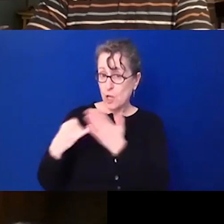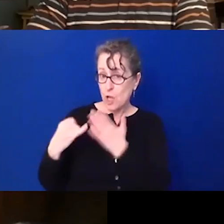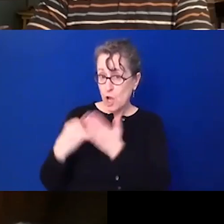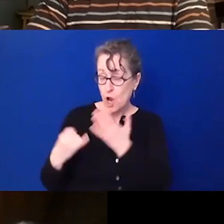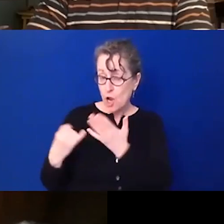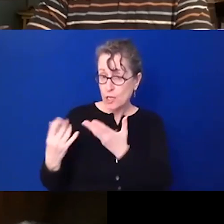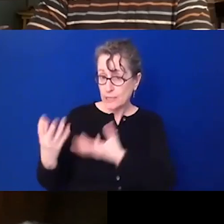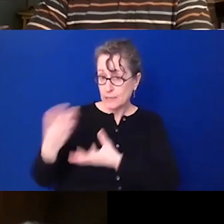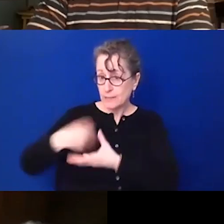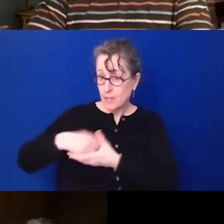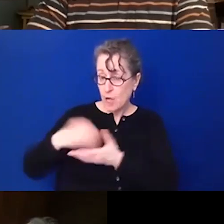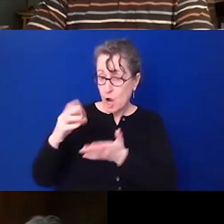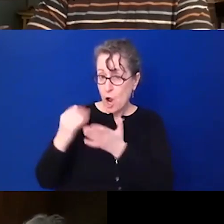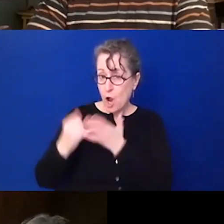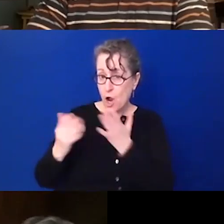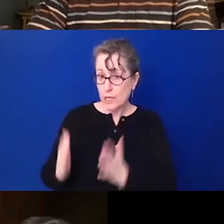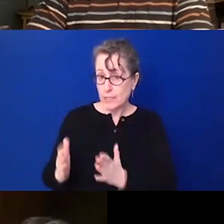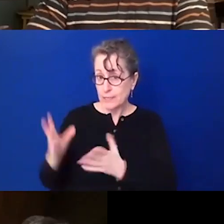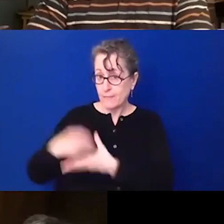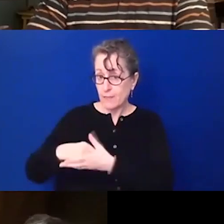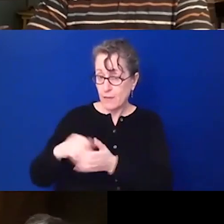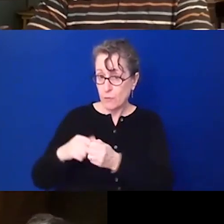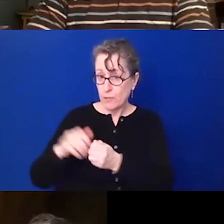I'll turn that over to Mel.